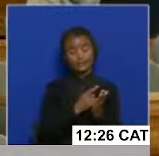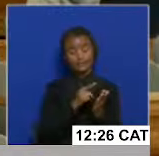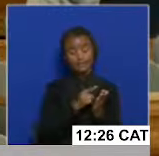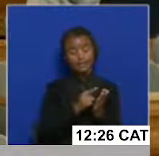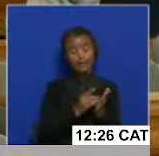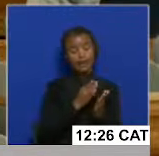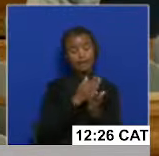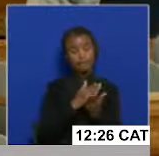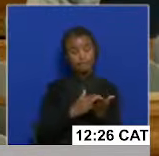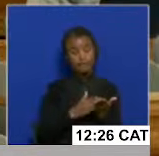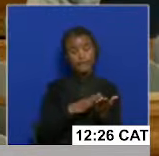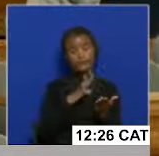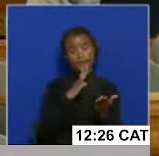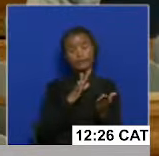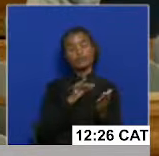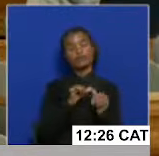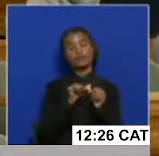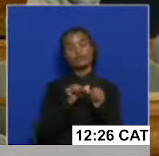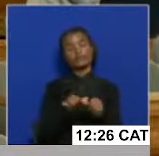Okay.